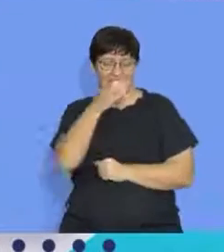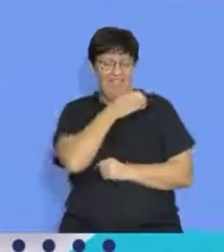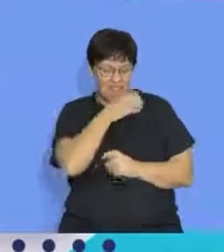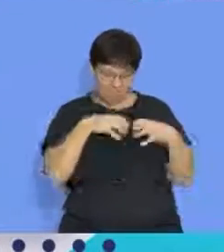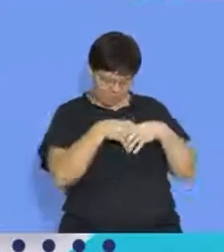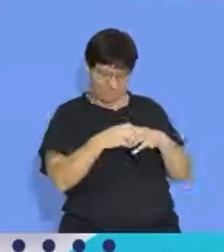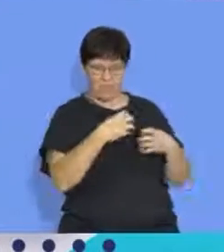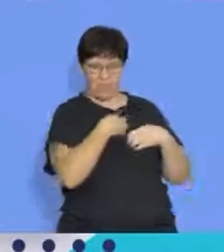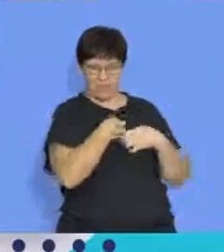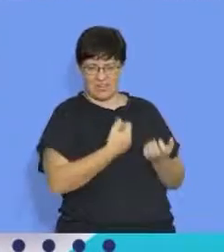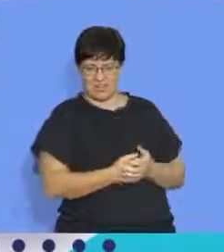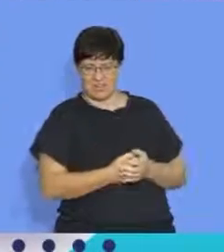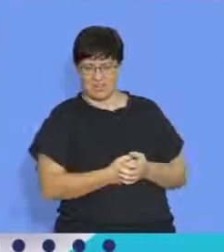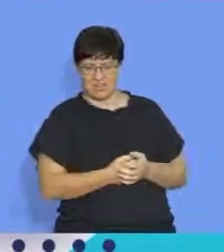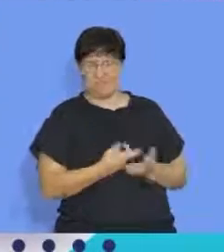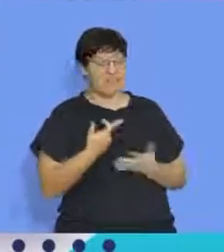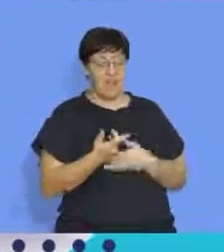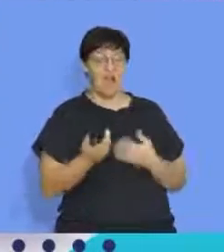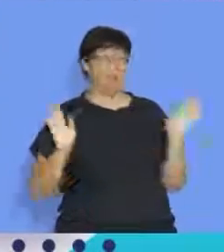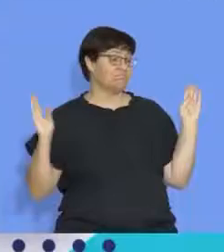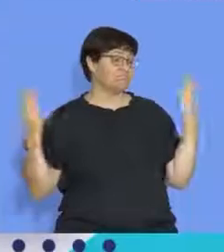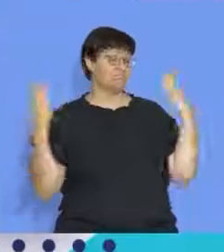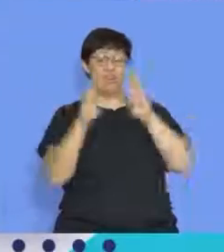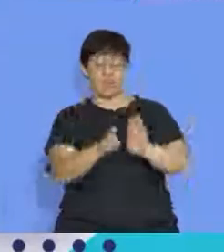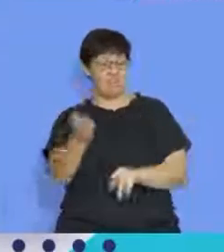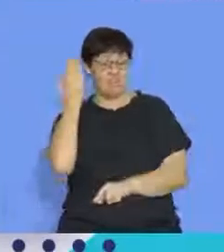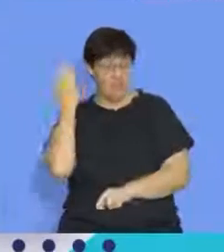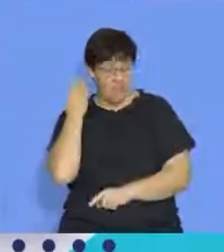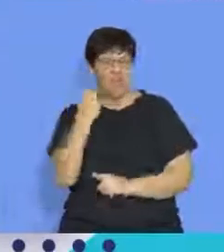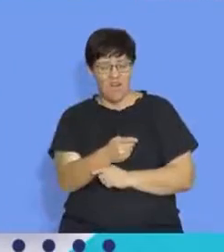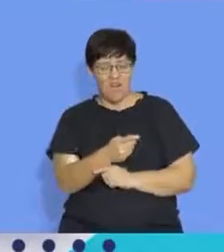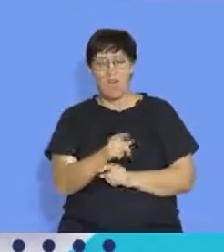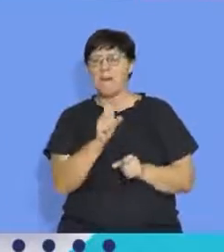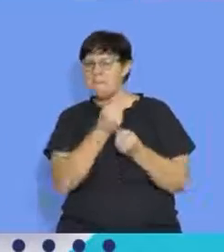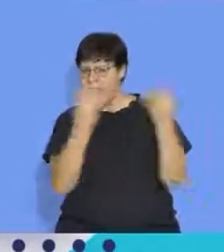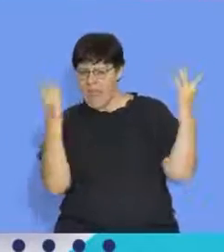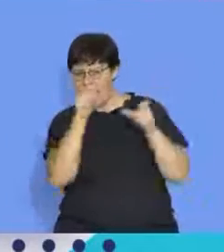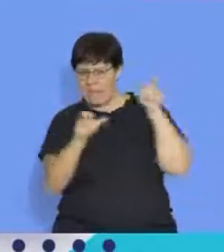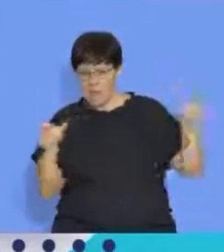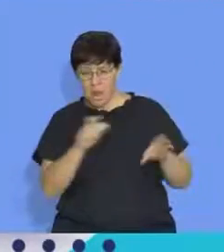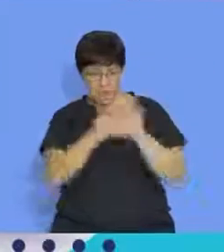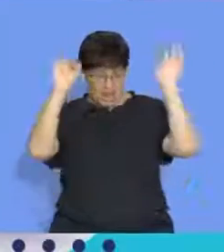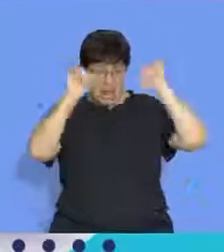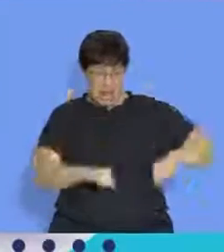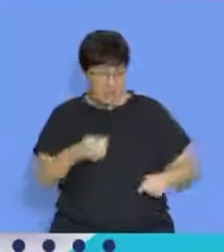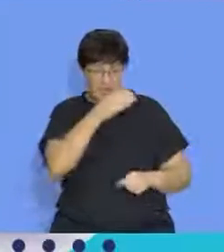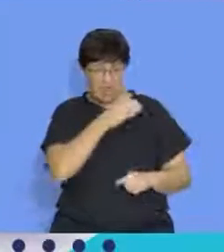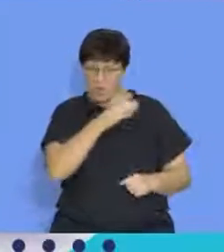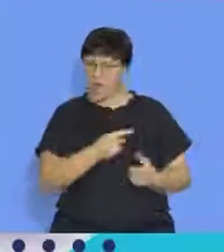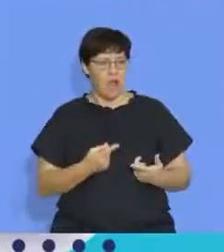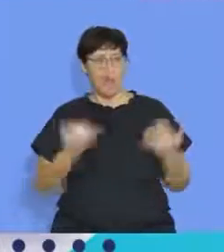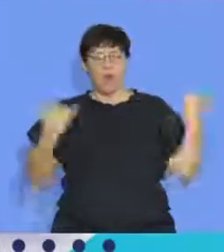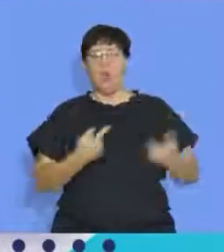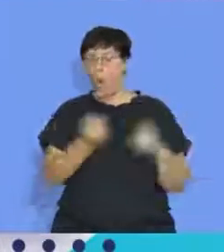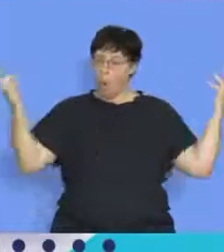right? When we went through lockdown, I think lots and lots of people, when we weren't allowed to have alcohol, all of a sudden